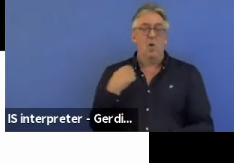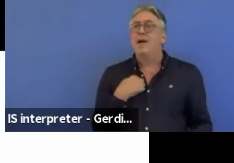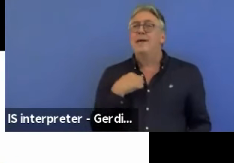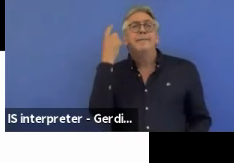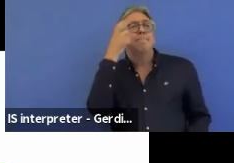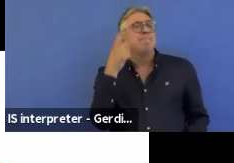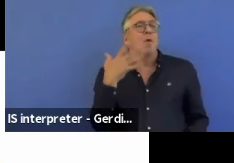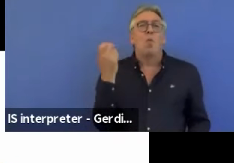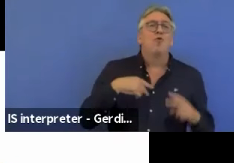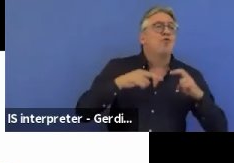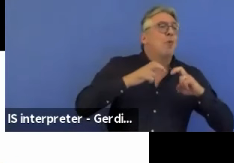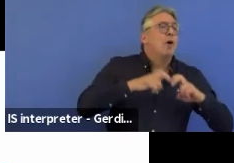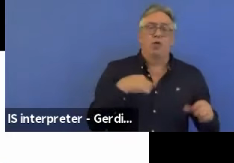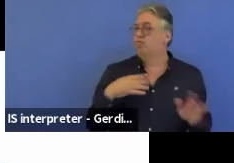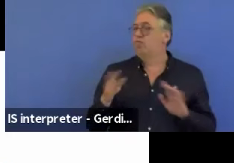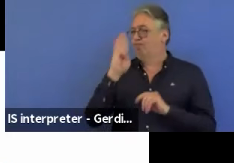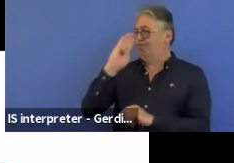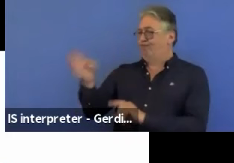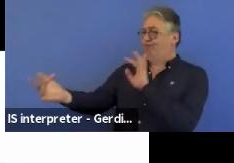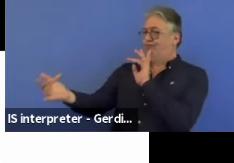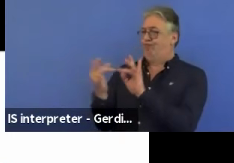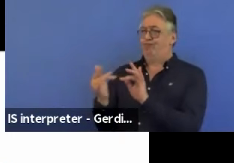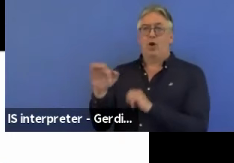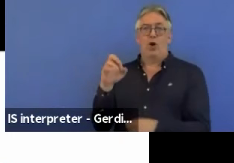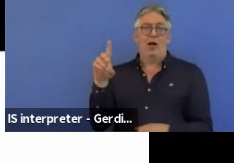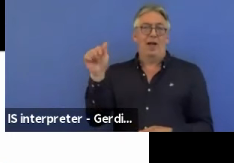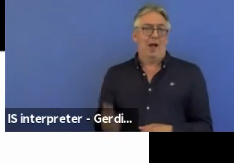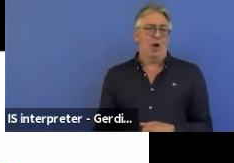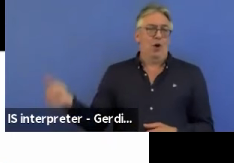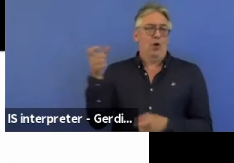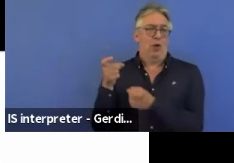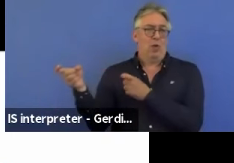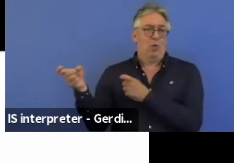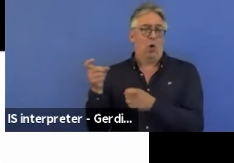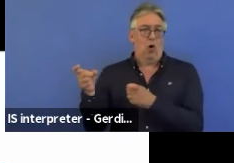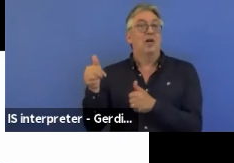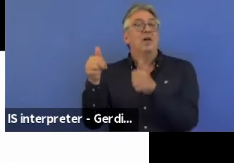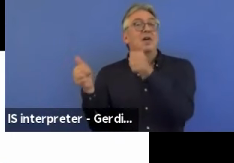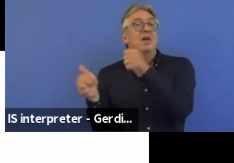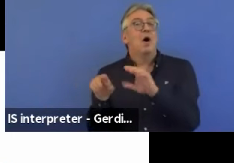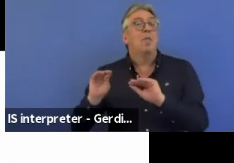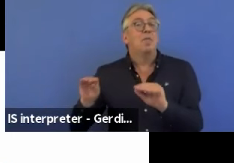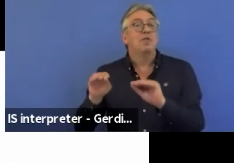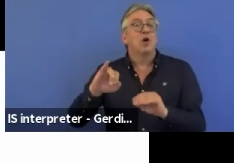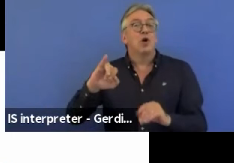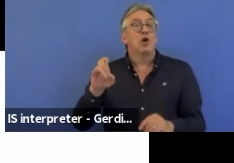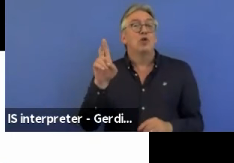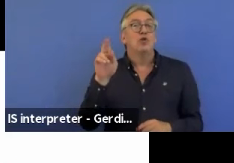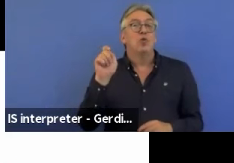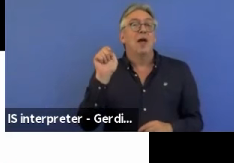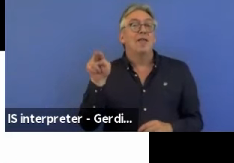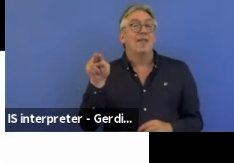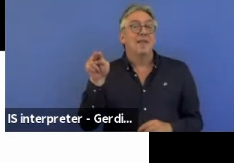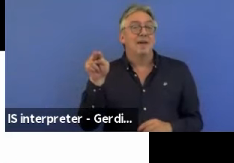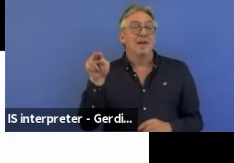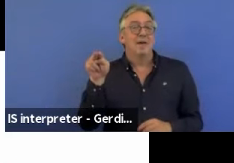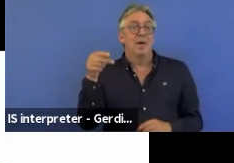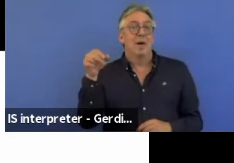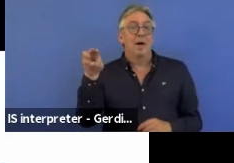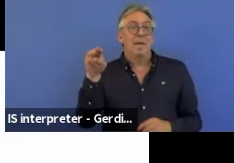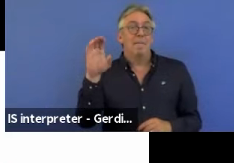we contacted a director of the IDEA, Associate Professor Judith Mackenzie, to lead a desk